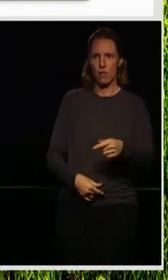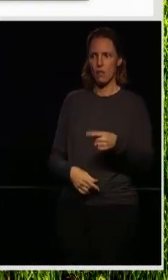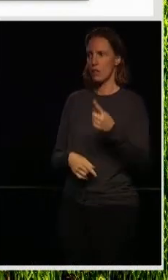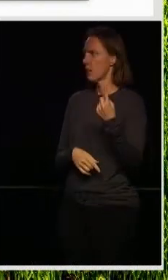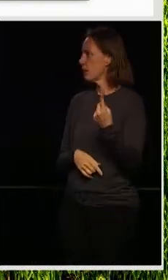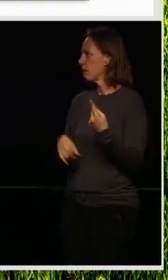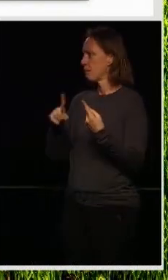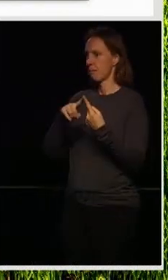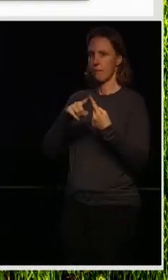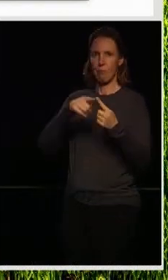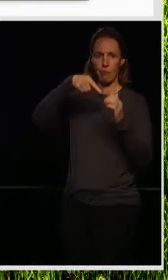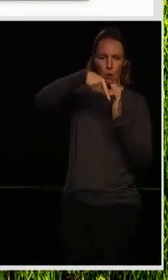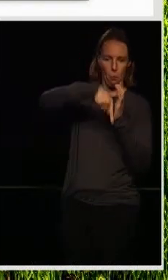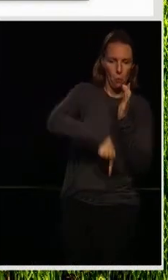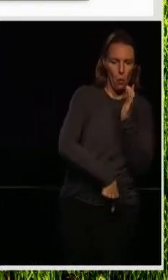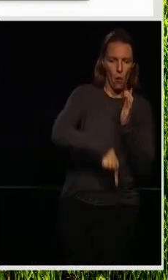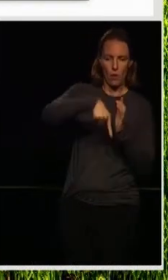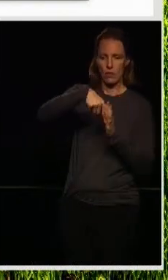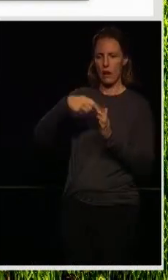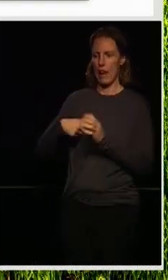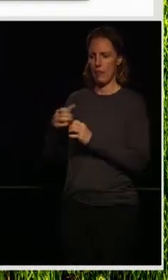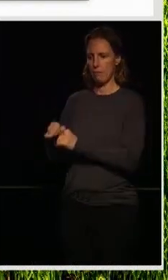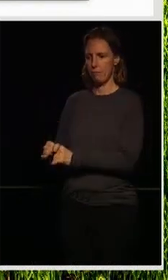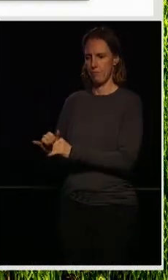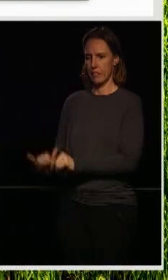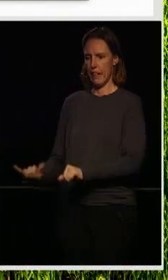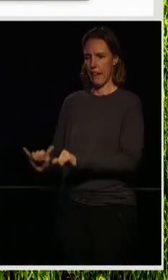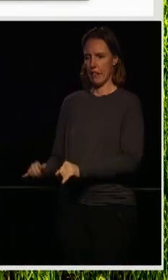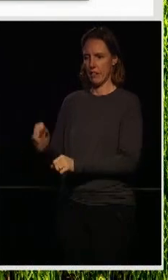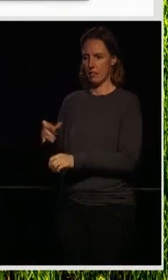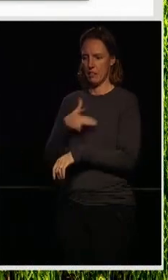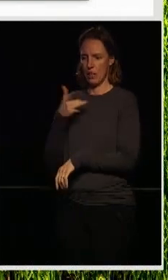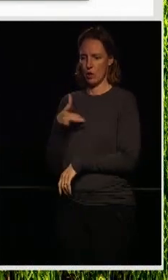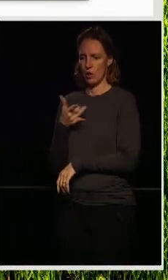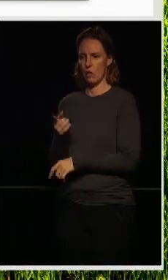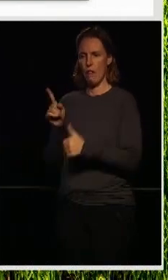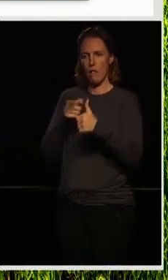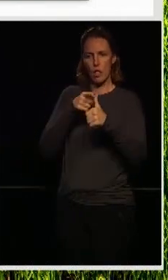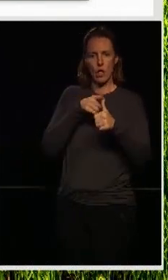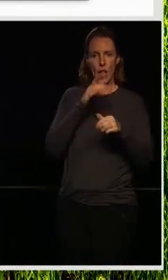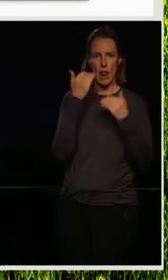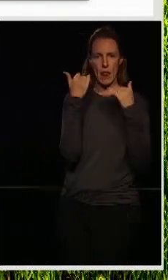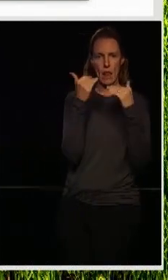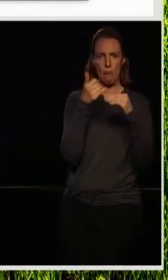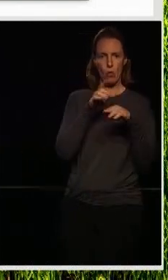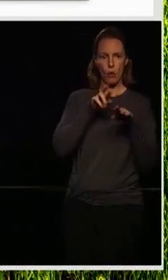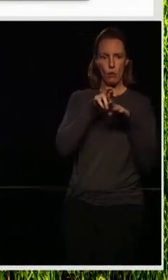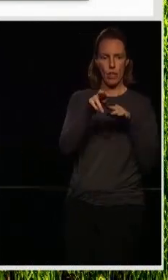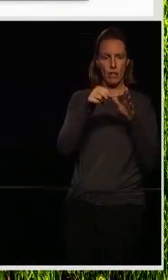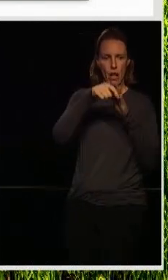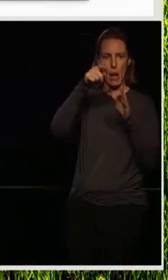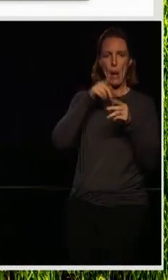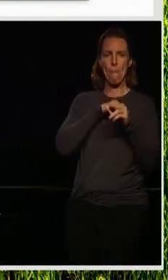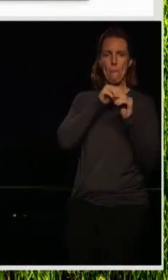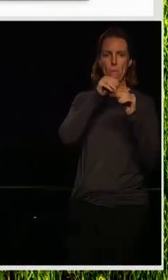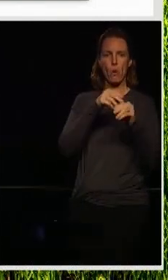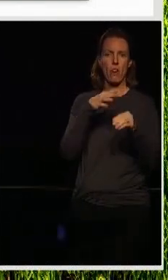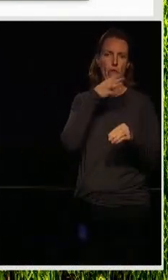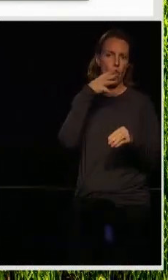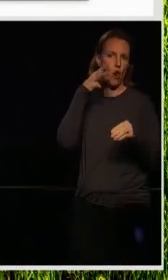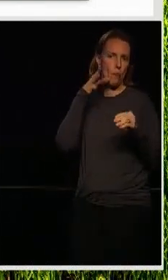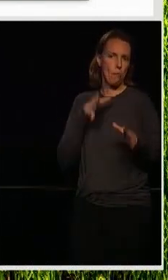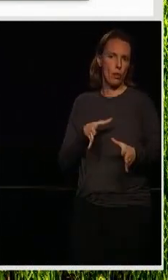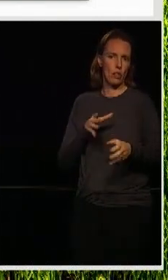manual probes and static sensors. The first has limited reach and puts farmers at risk of